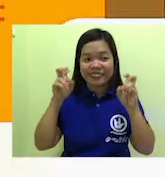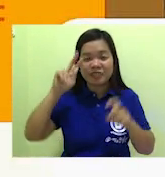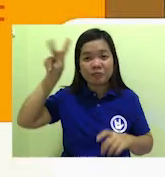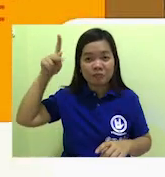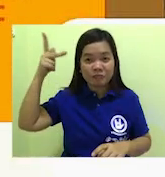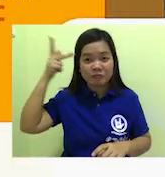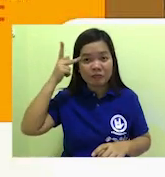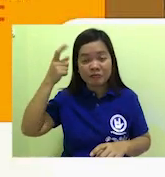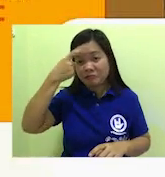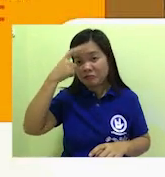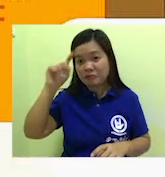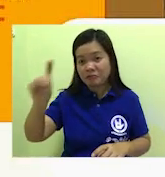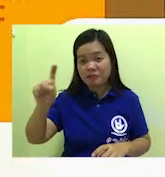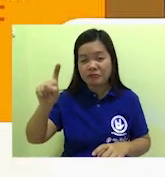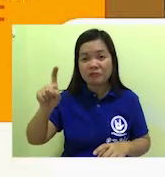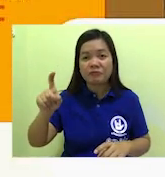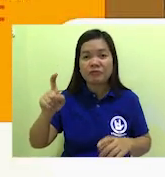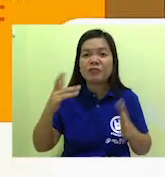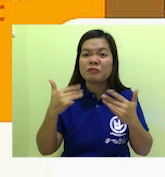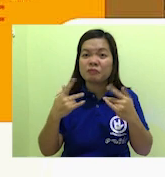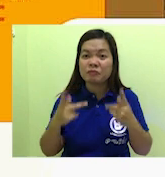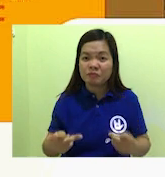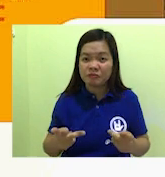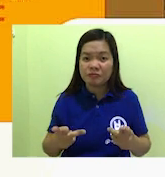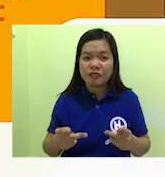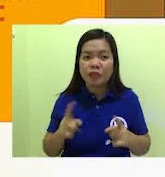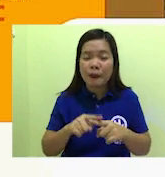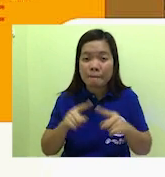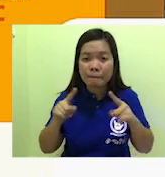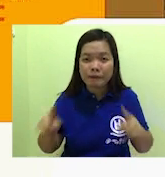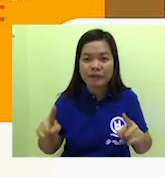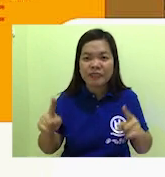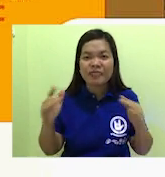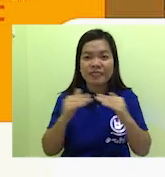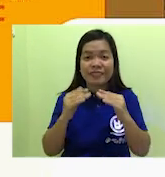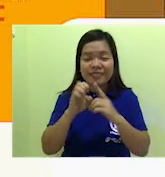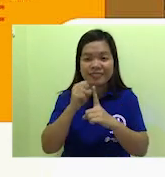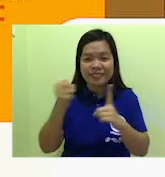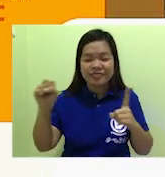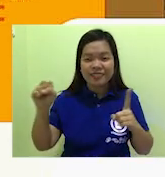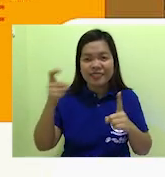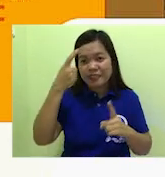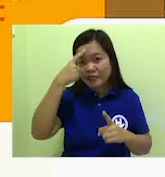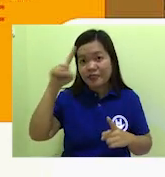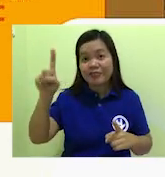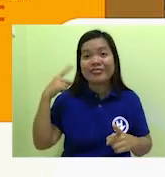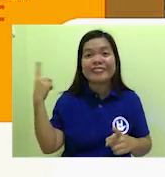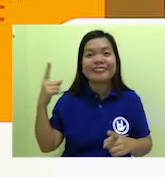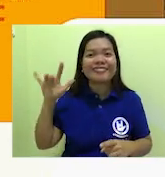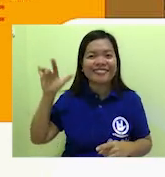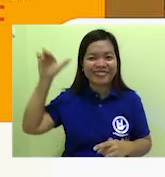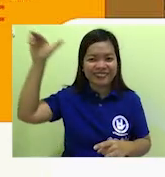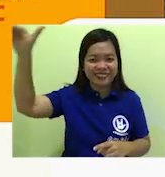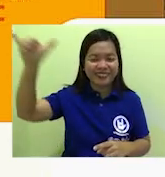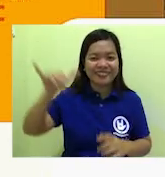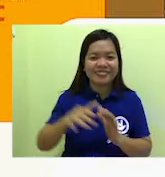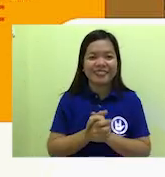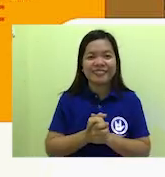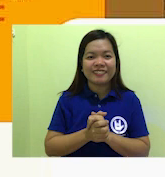Einstein. Politics is for the present, but an equation is for